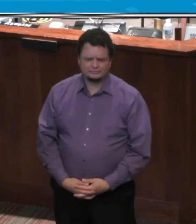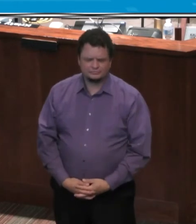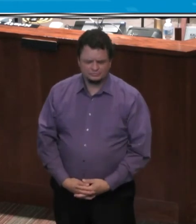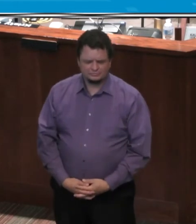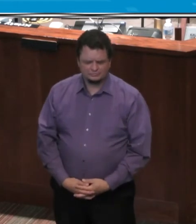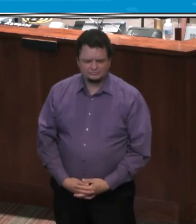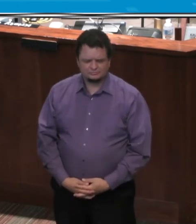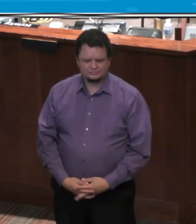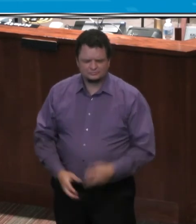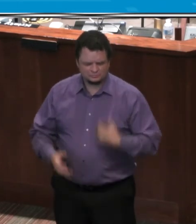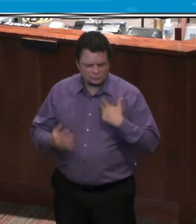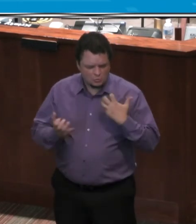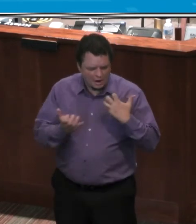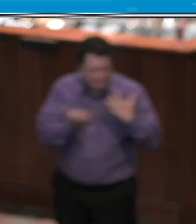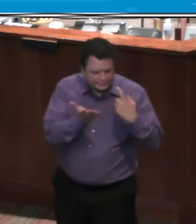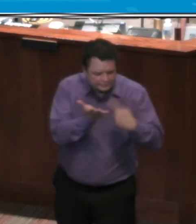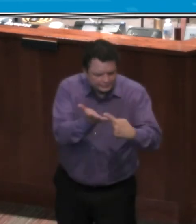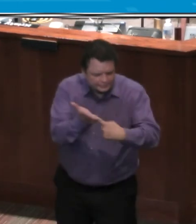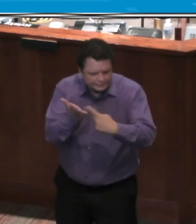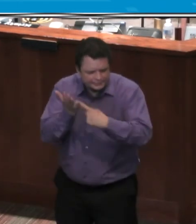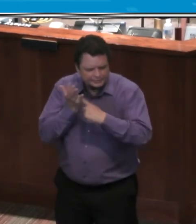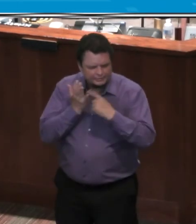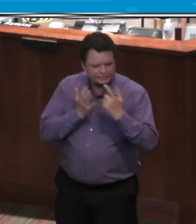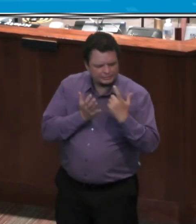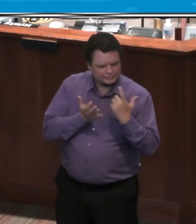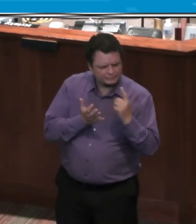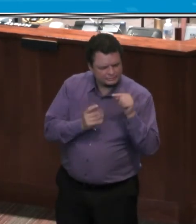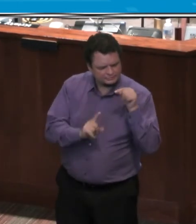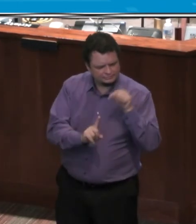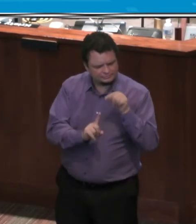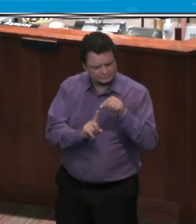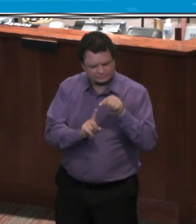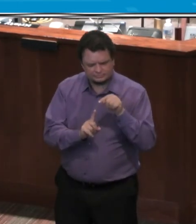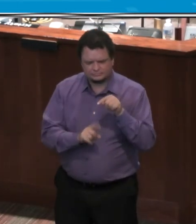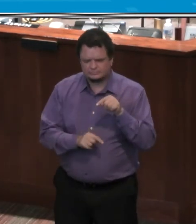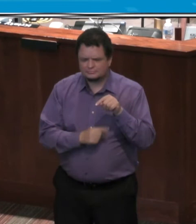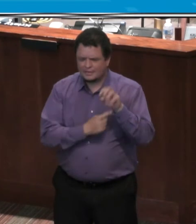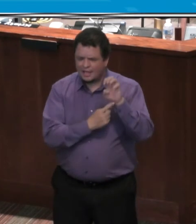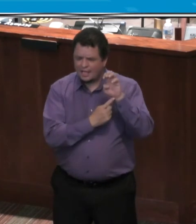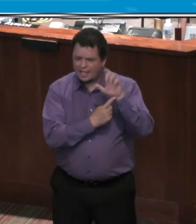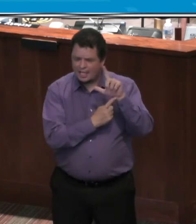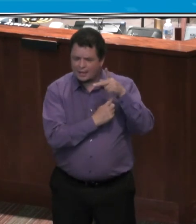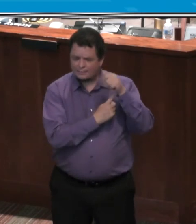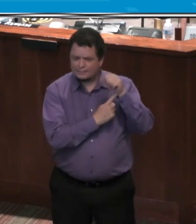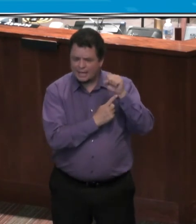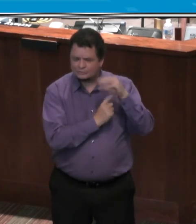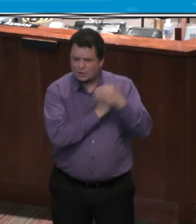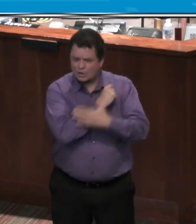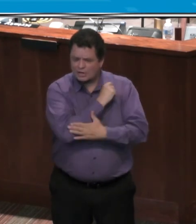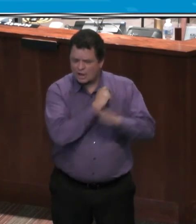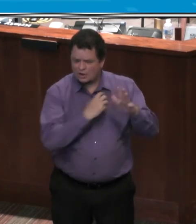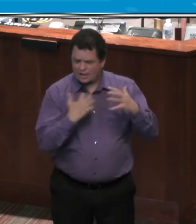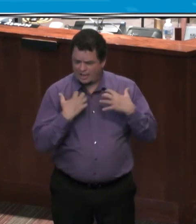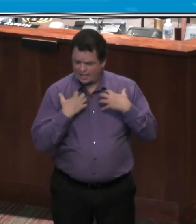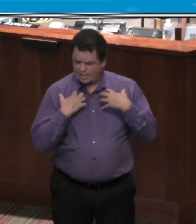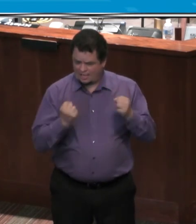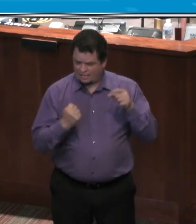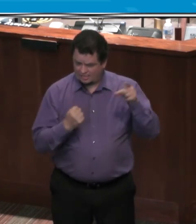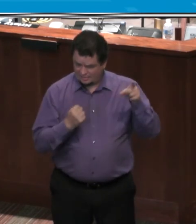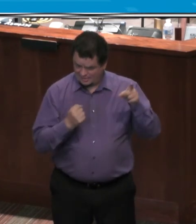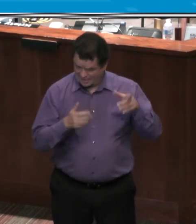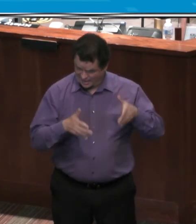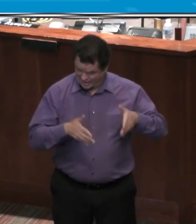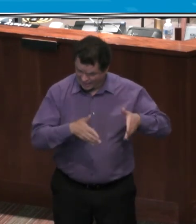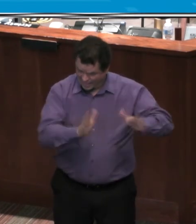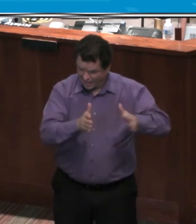open schools the way we have. They were first and foremost able to come up in July with some specific